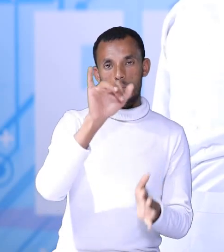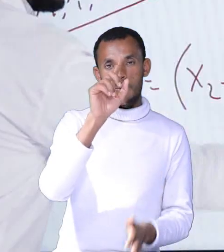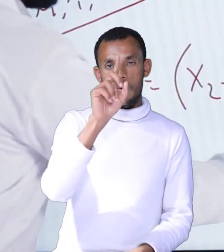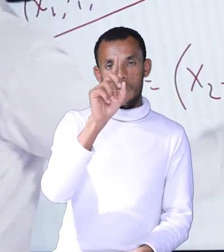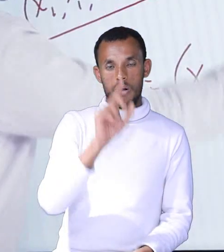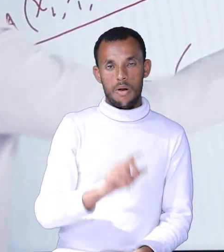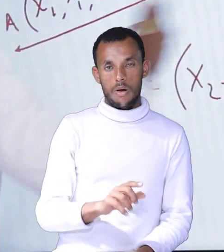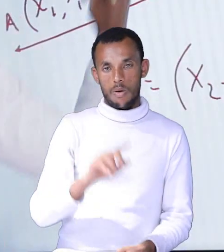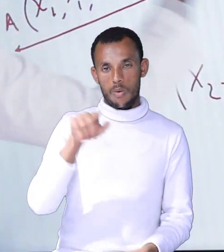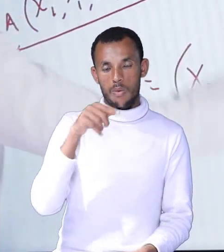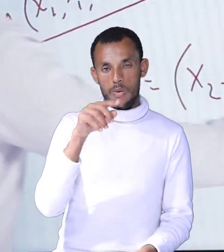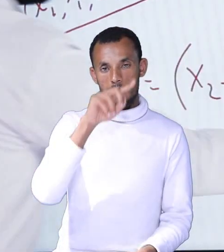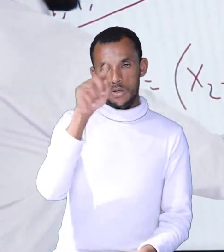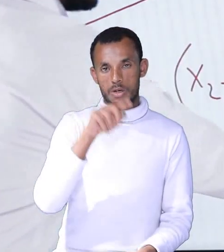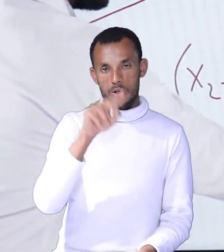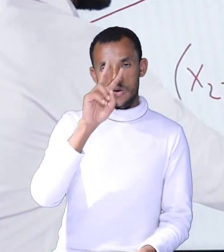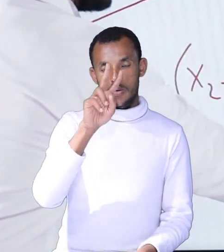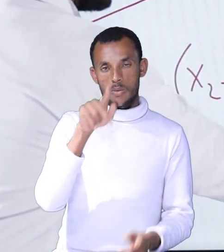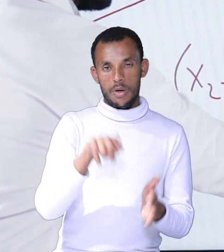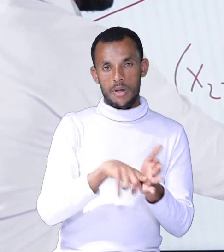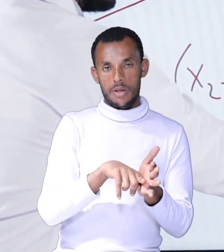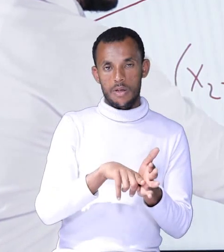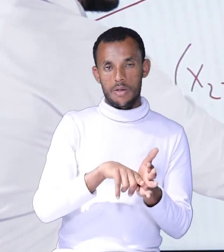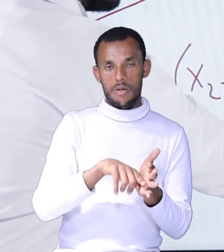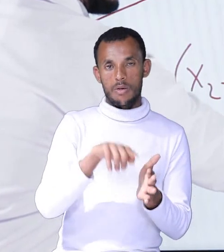y1, comma, z2 minus